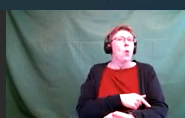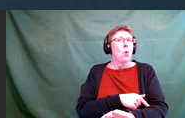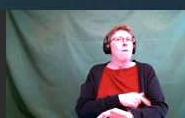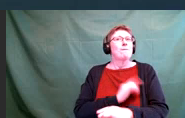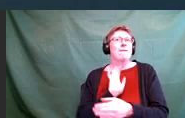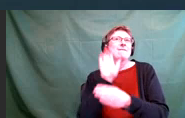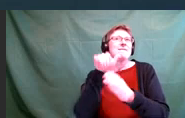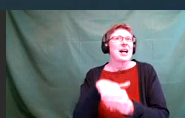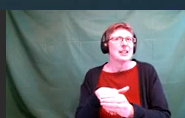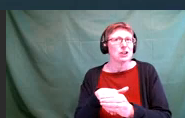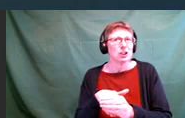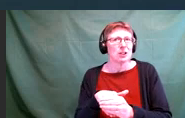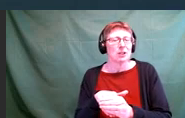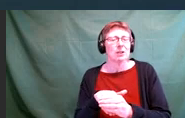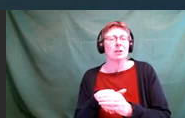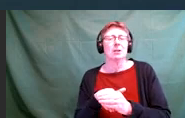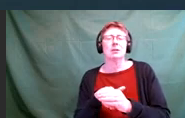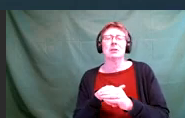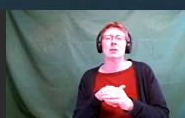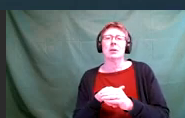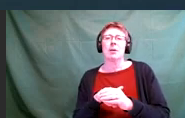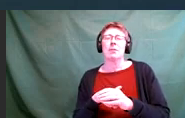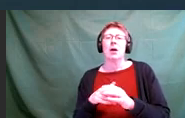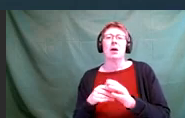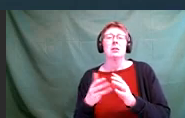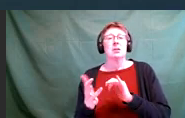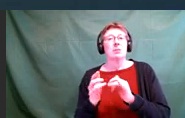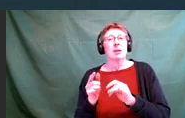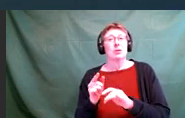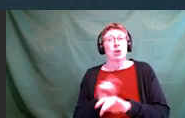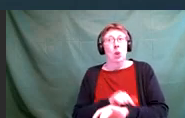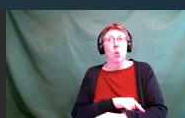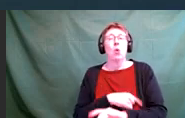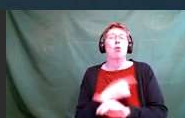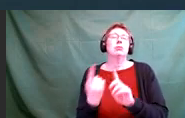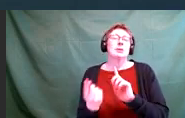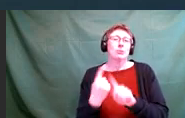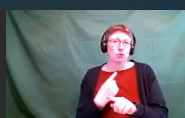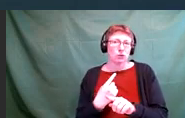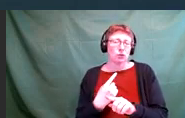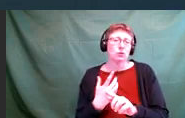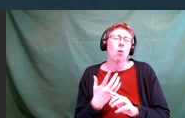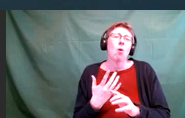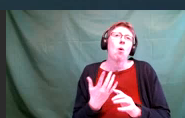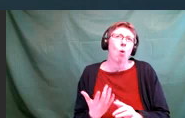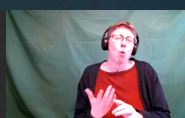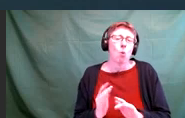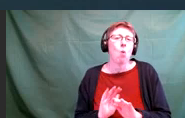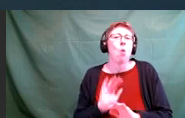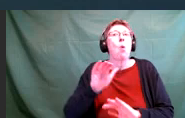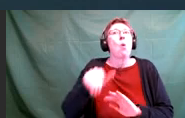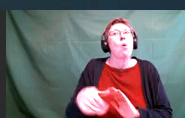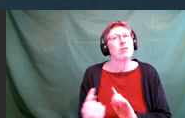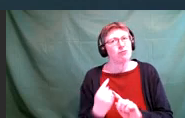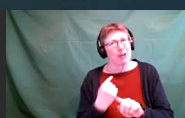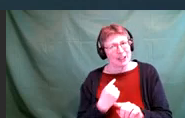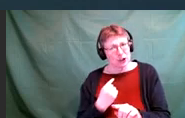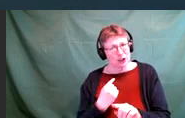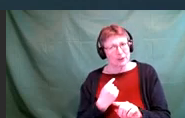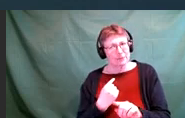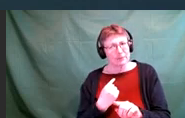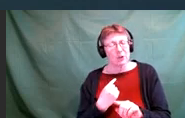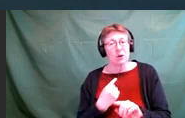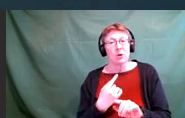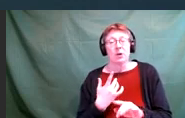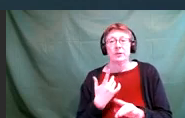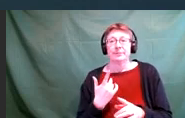But apart from that occasional slow response or the overreaction of the market, where